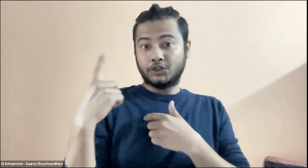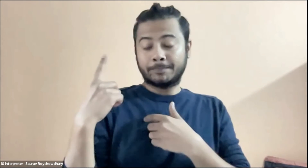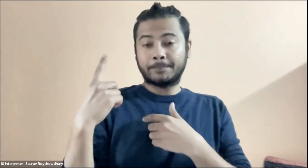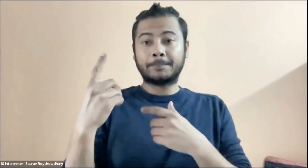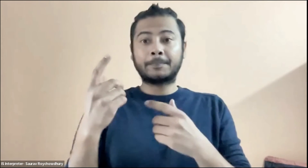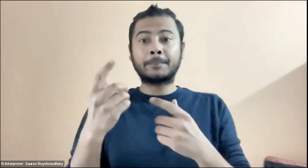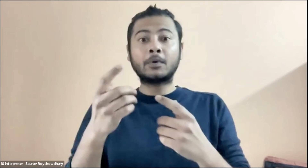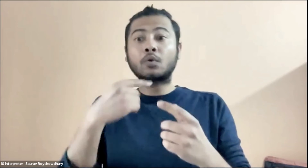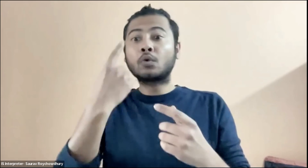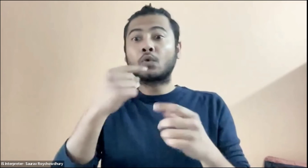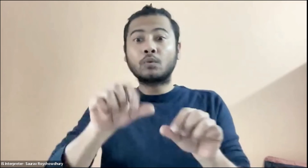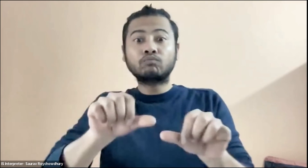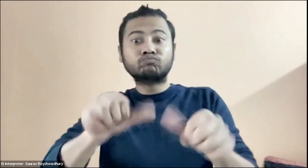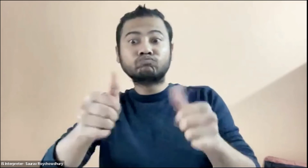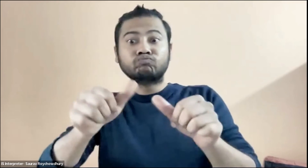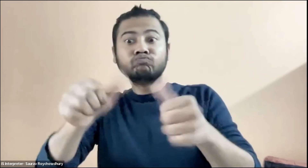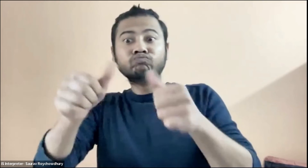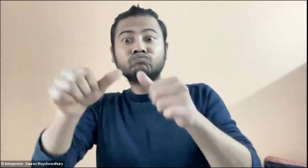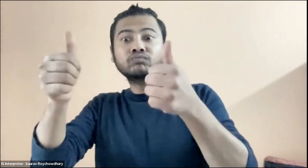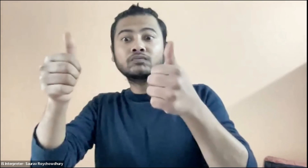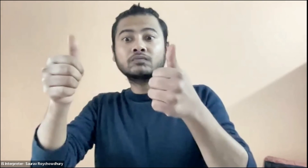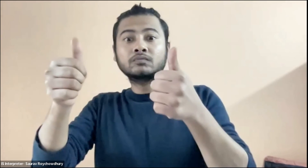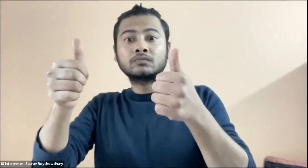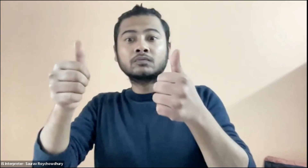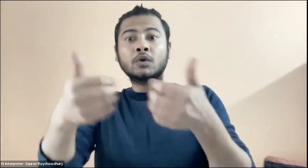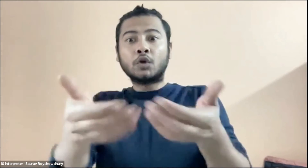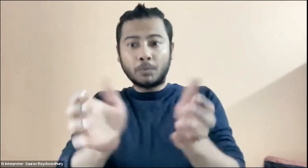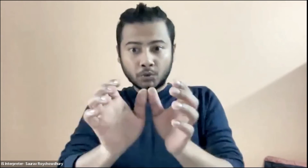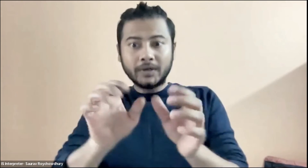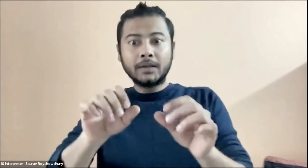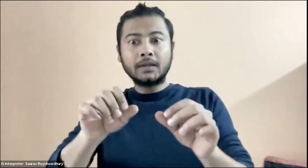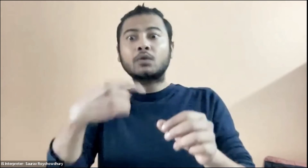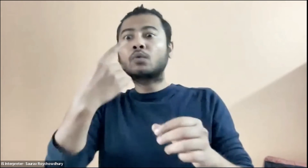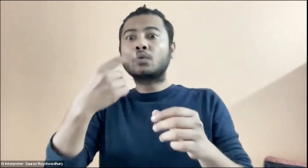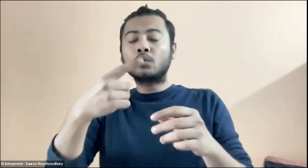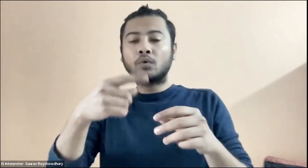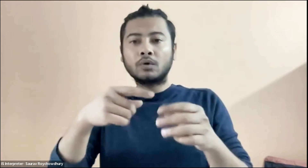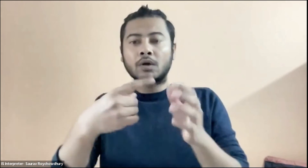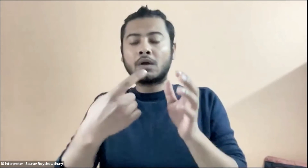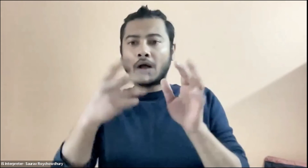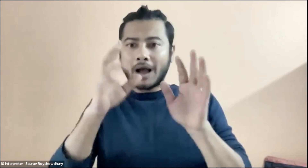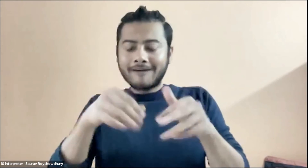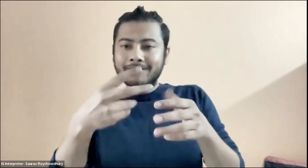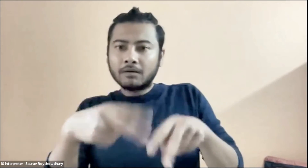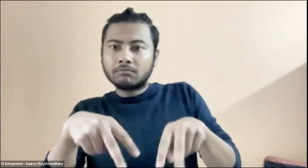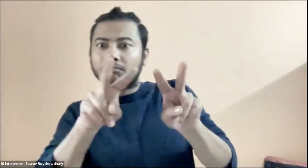social participation in health, both from the community as well as from the health sector.